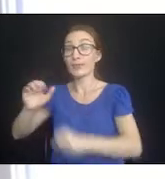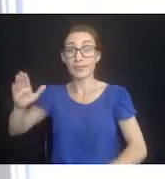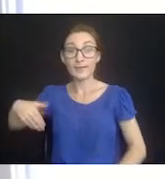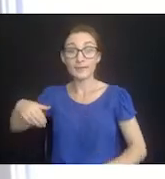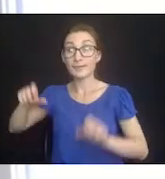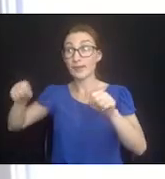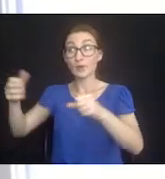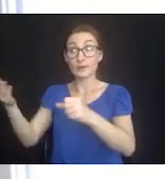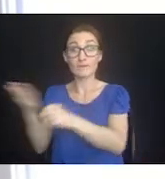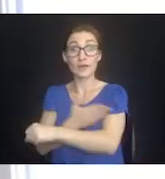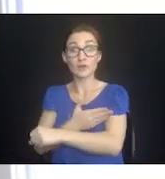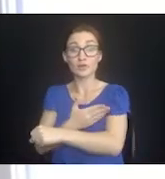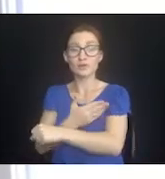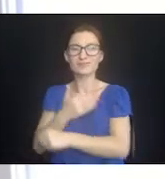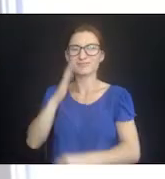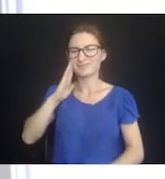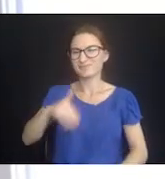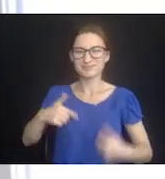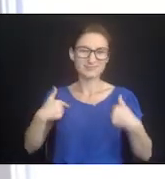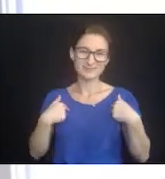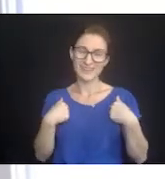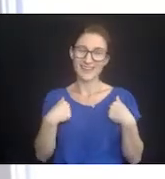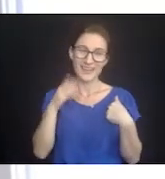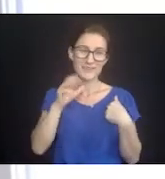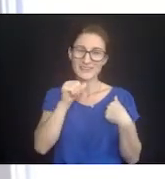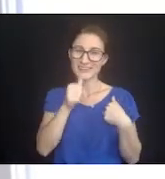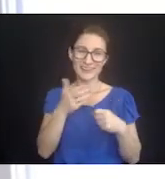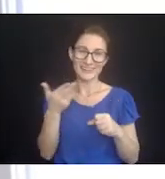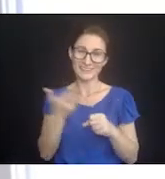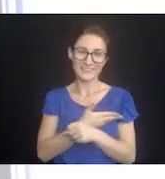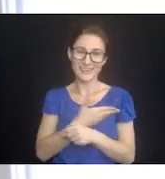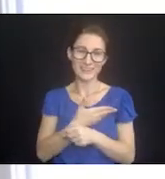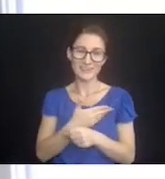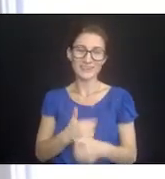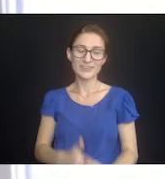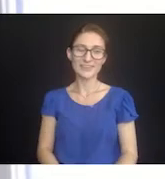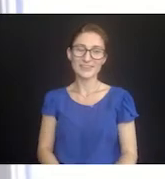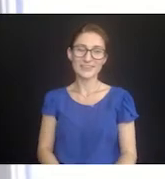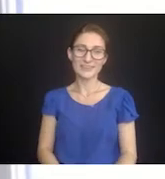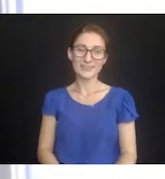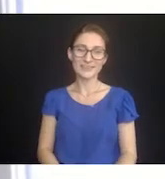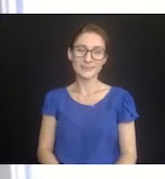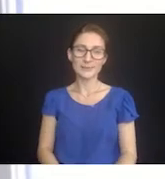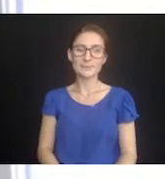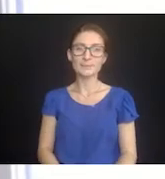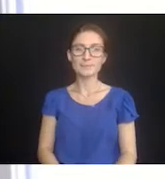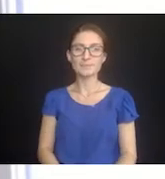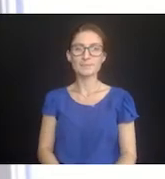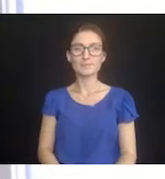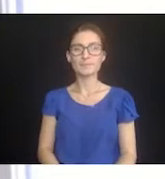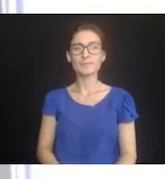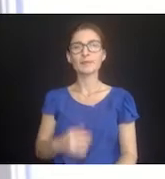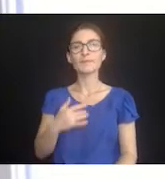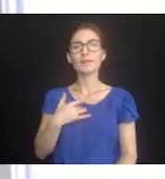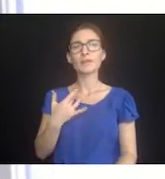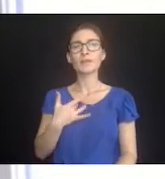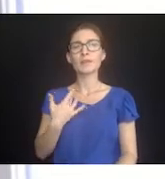medical appointment. Maybe they're late to work and they really could get fired, because I wasn't going to get fired for